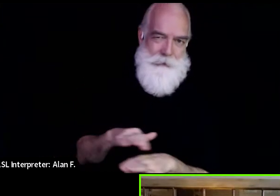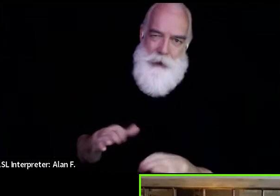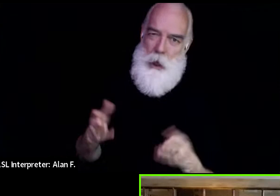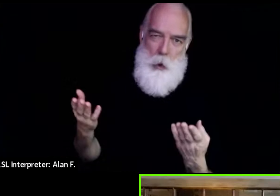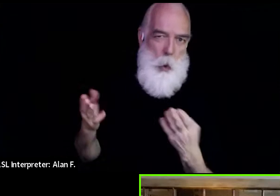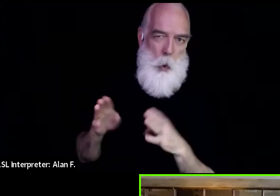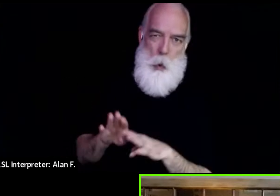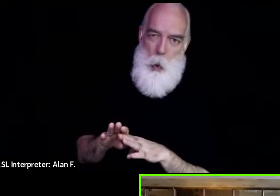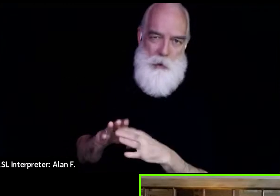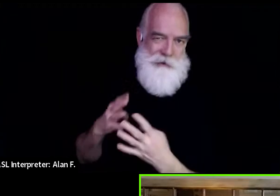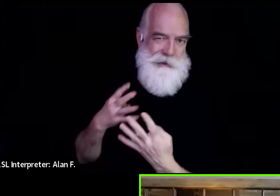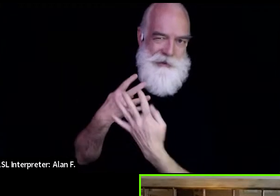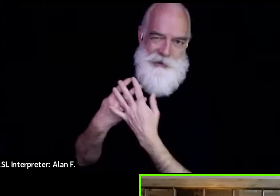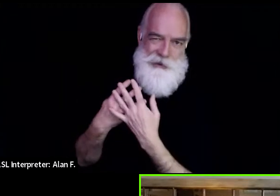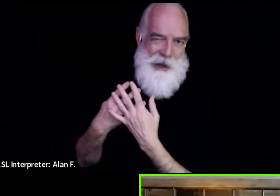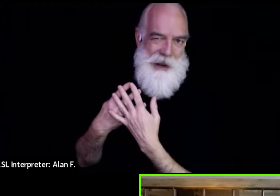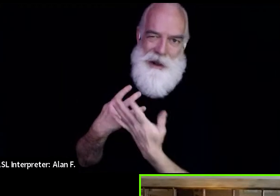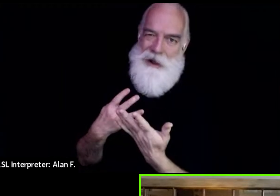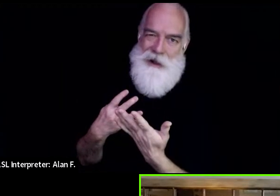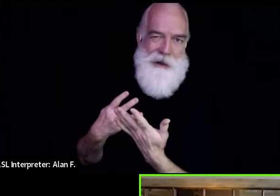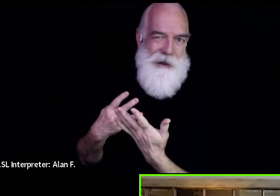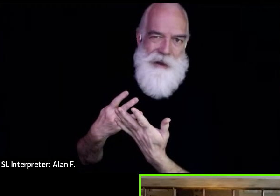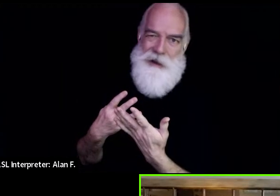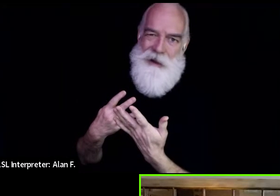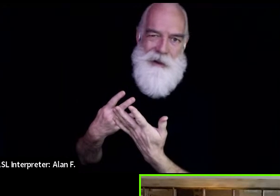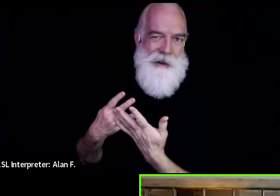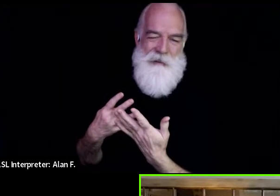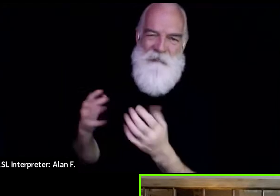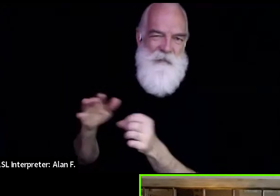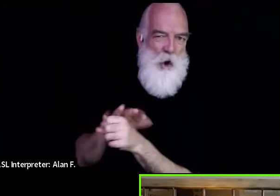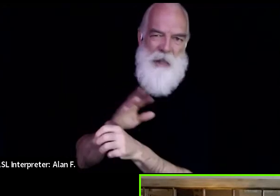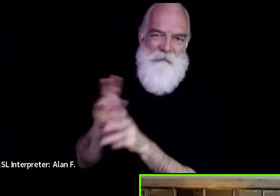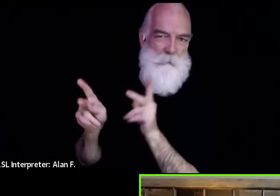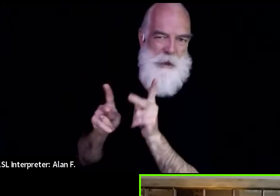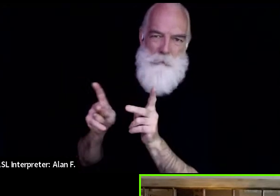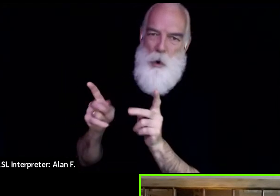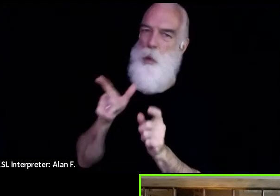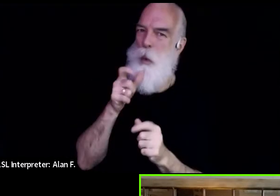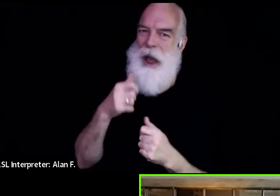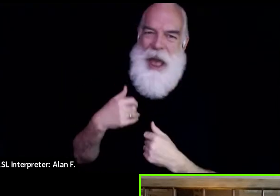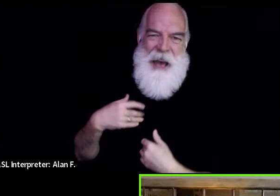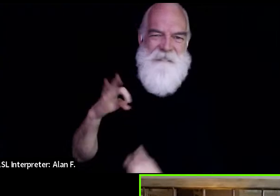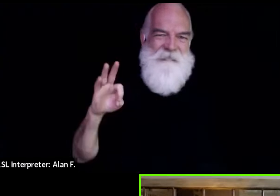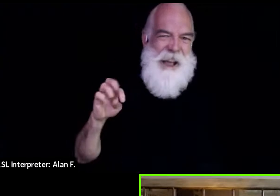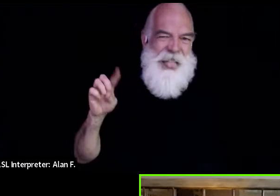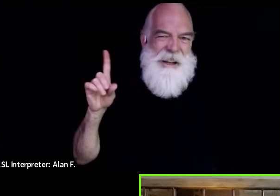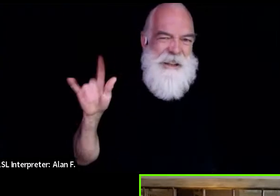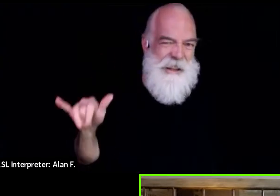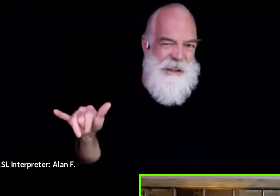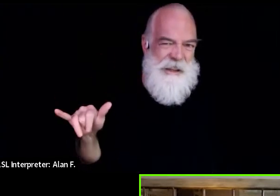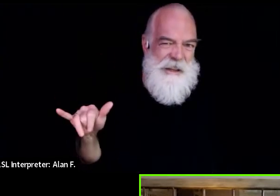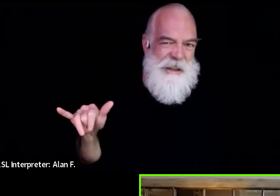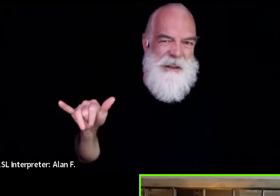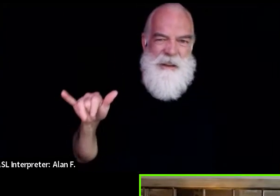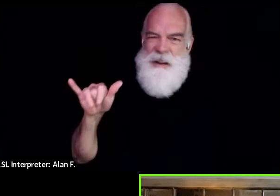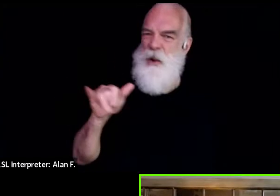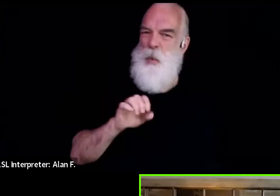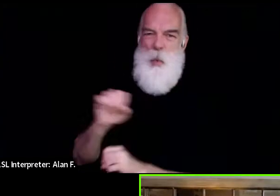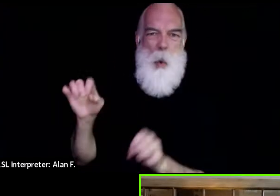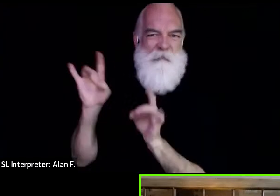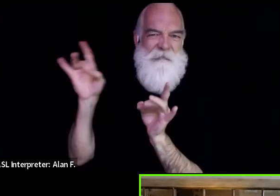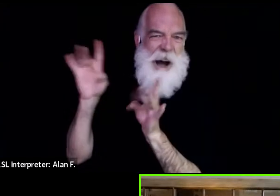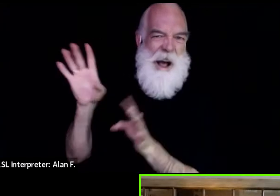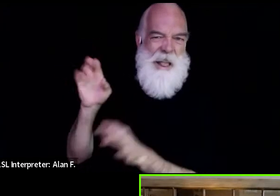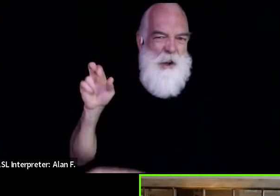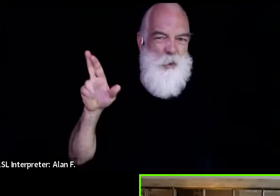hold people charged with felonies or violent crimes and hadn't done so in almost 15 years. So